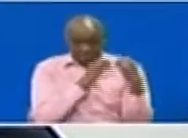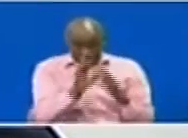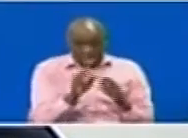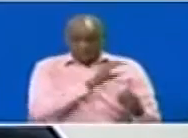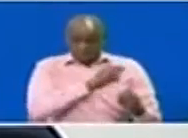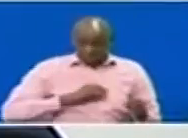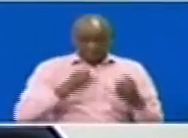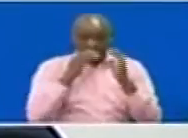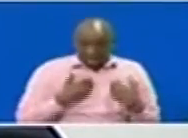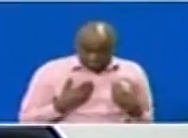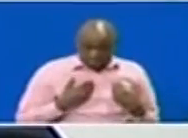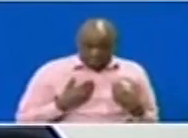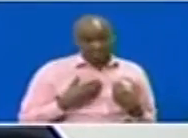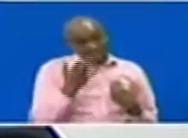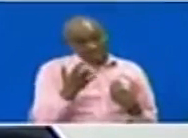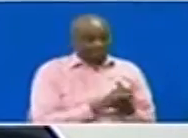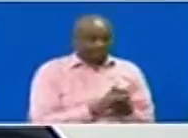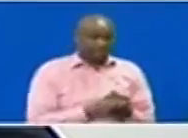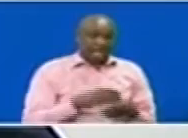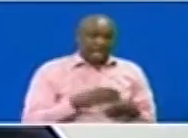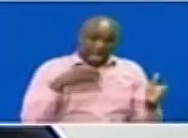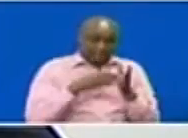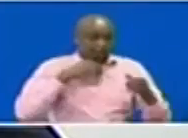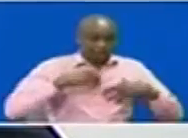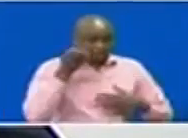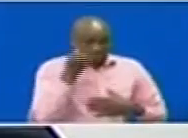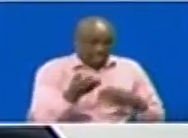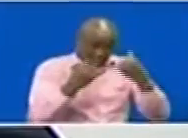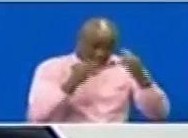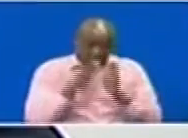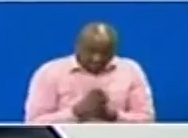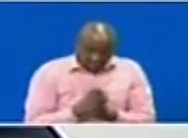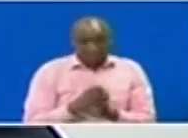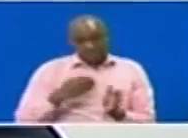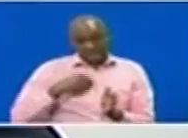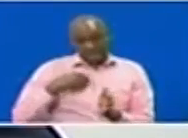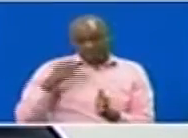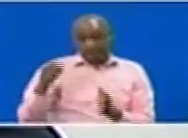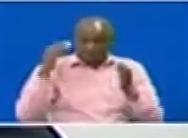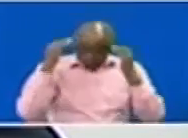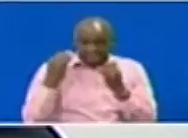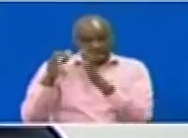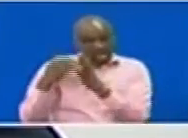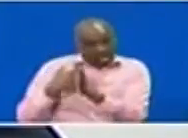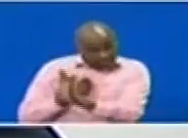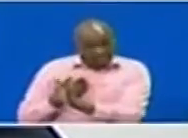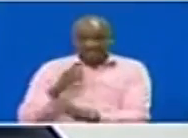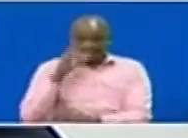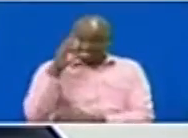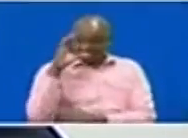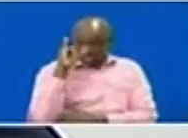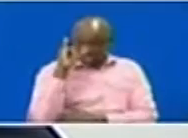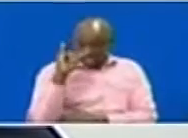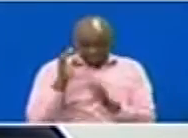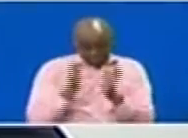commissions. We can immediately talk about the EACC. We can talk about the courts. And you can even talk about the DCI, the